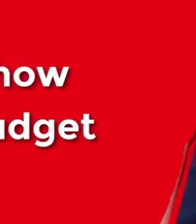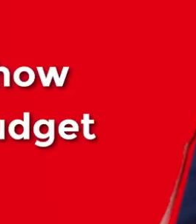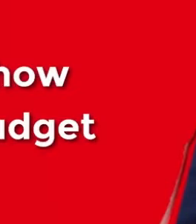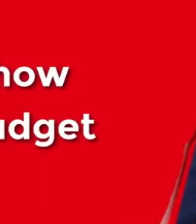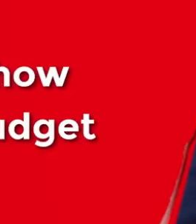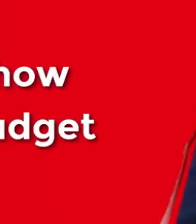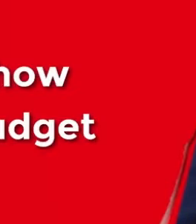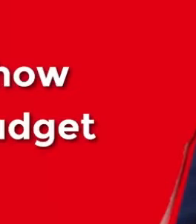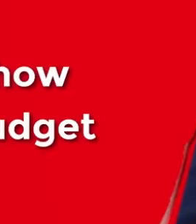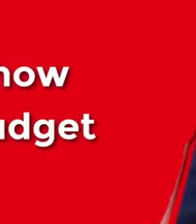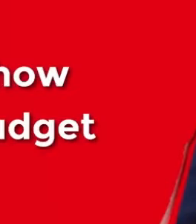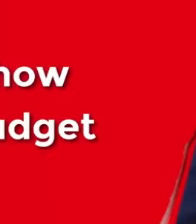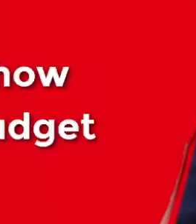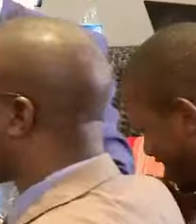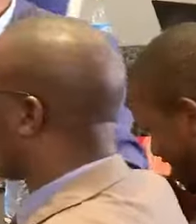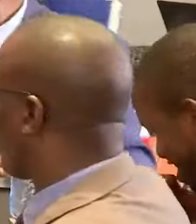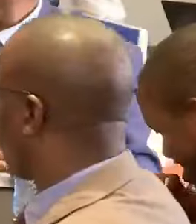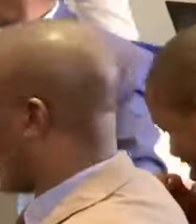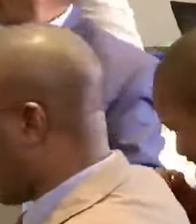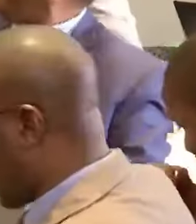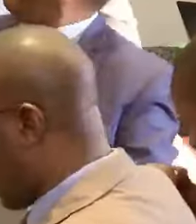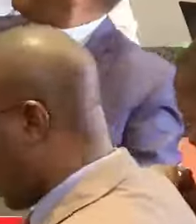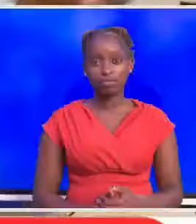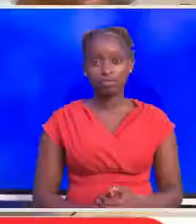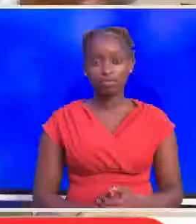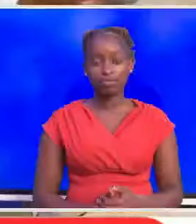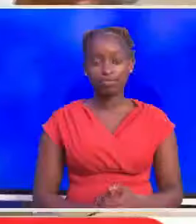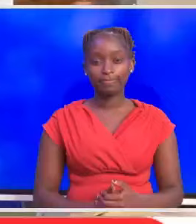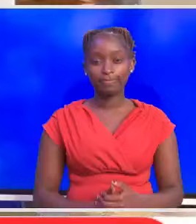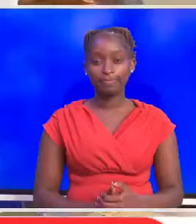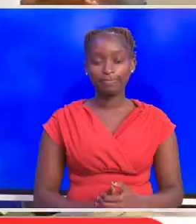Mike Kagwango, TV 47, Nairobi.